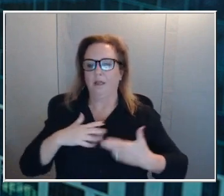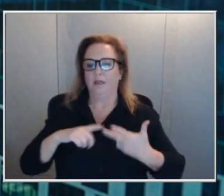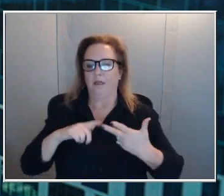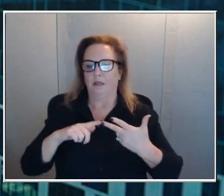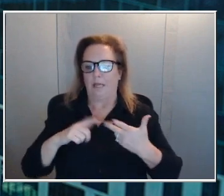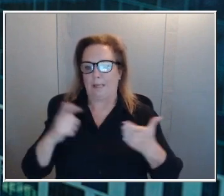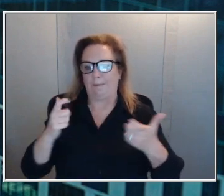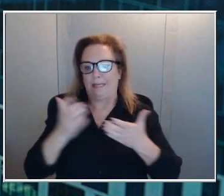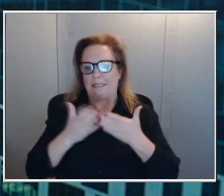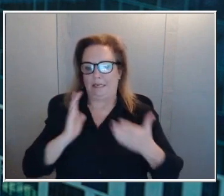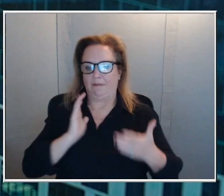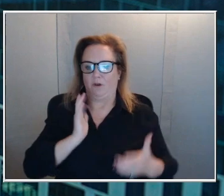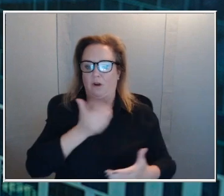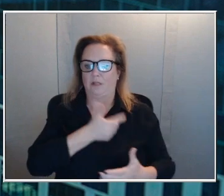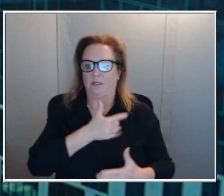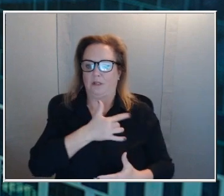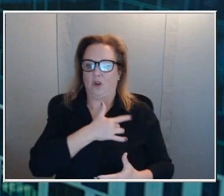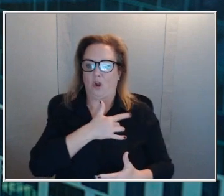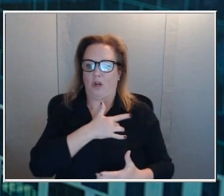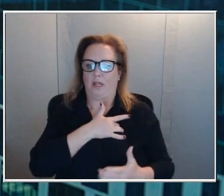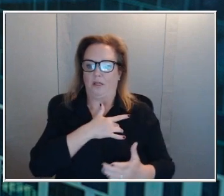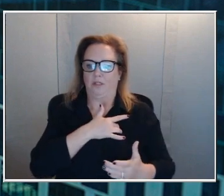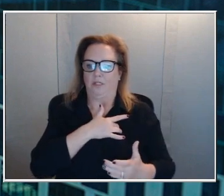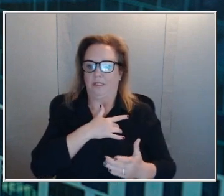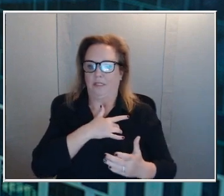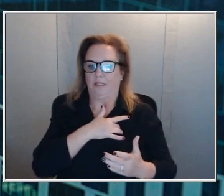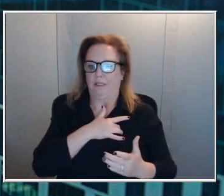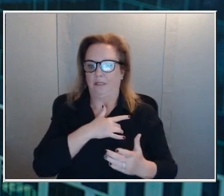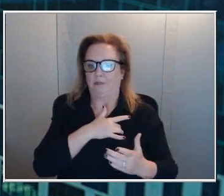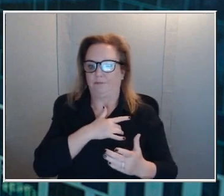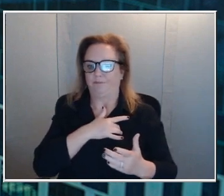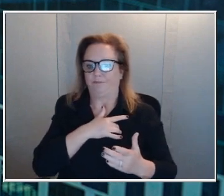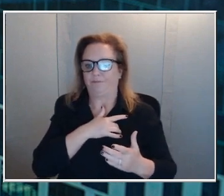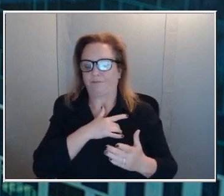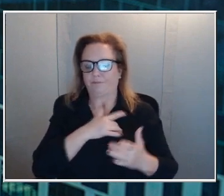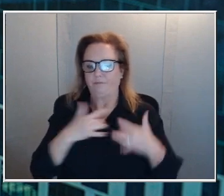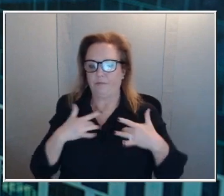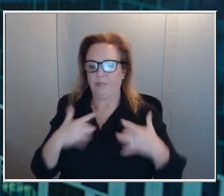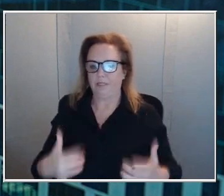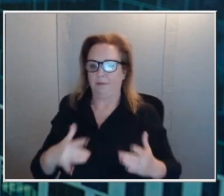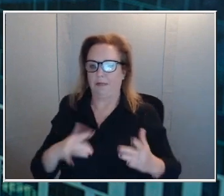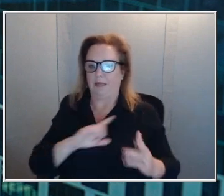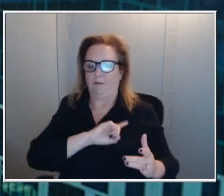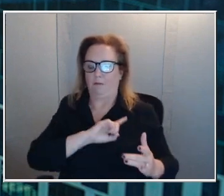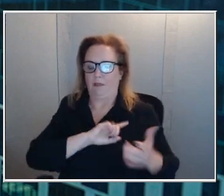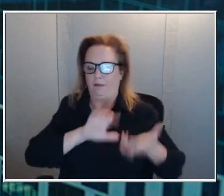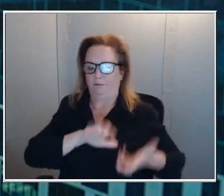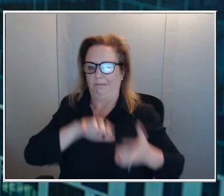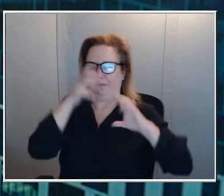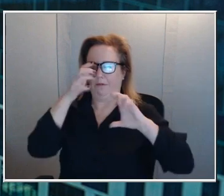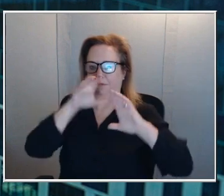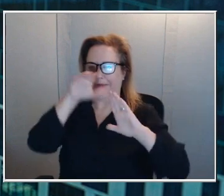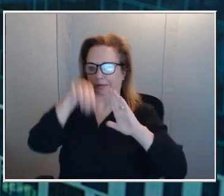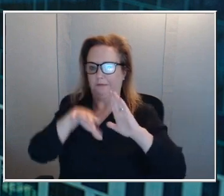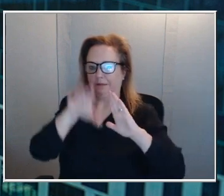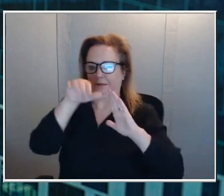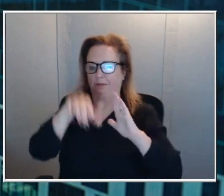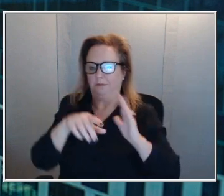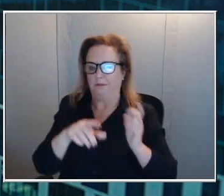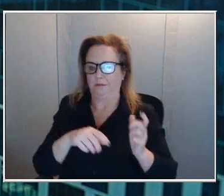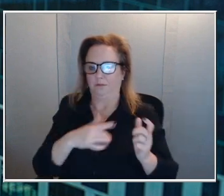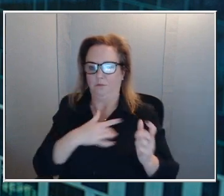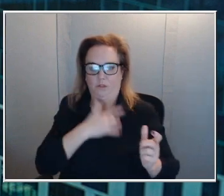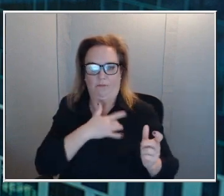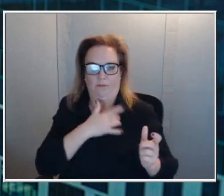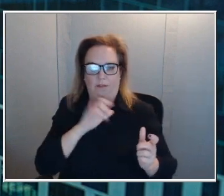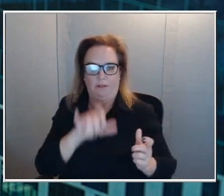thing for us in the cardiology standpoint is that they typically have rhythm abnormalities. So would she know that? Would she feel that?